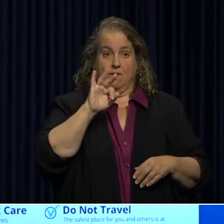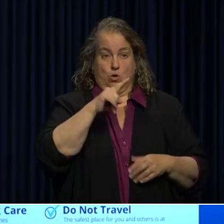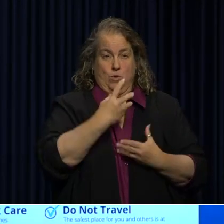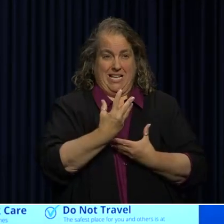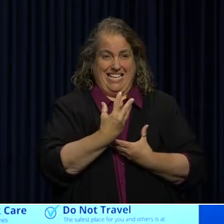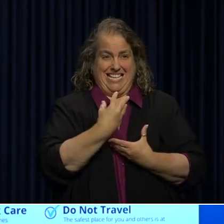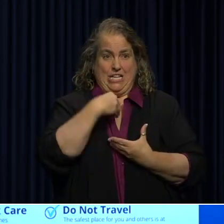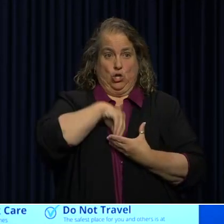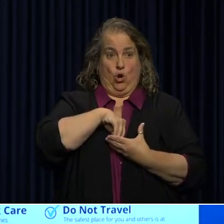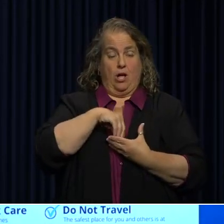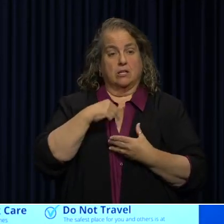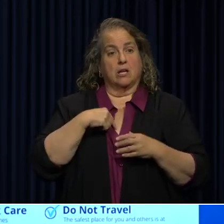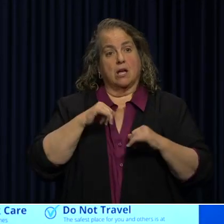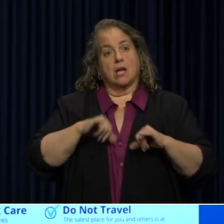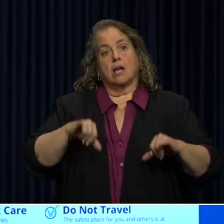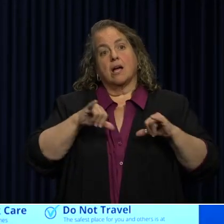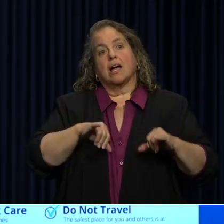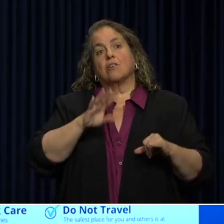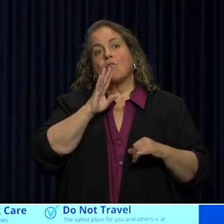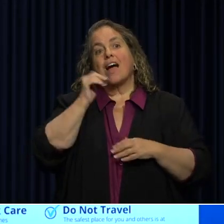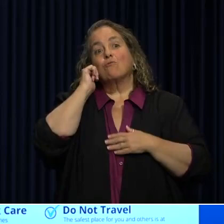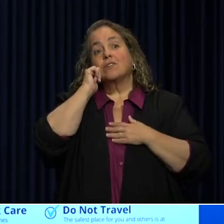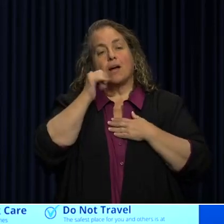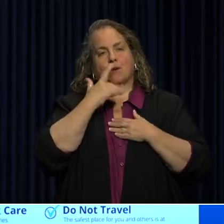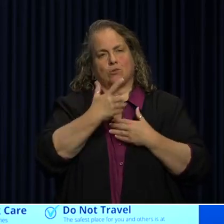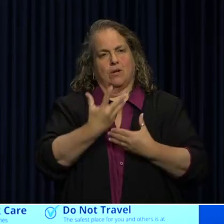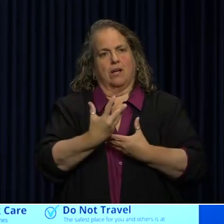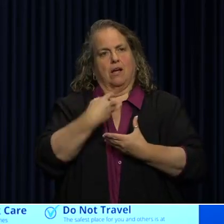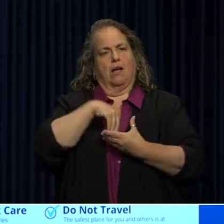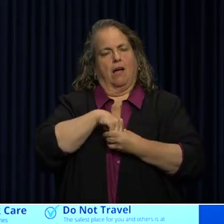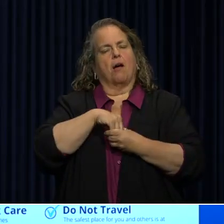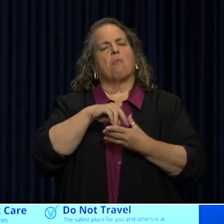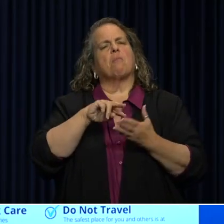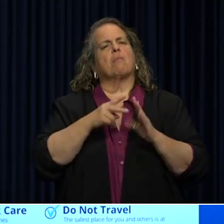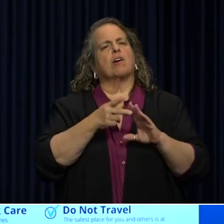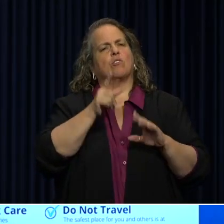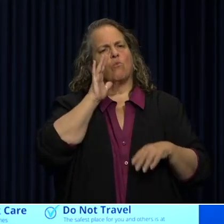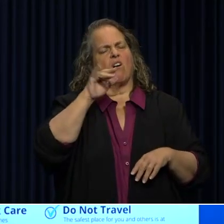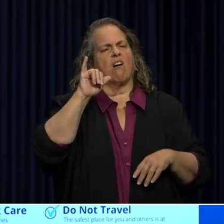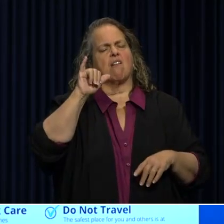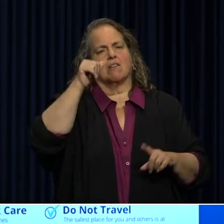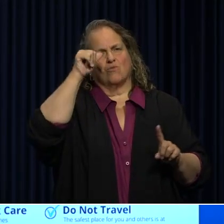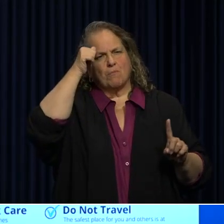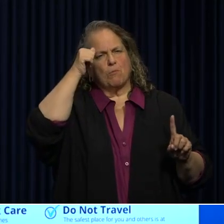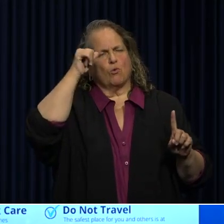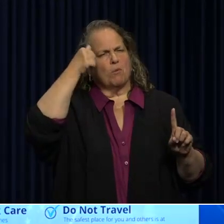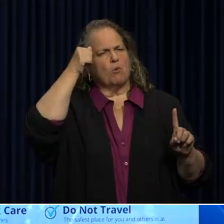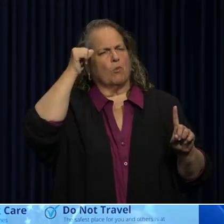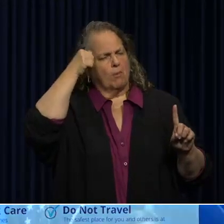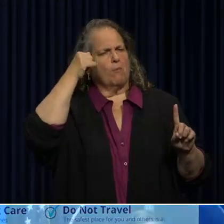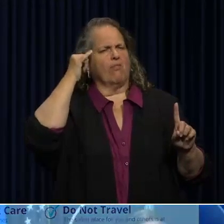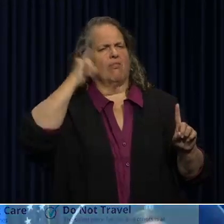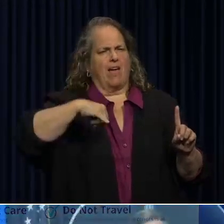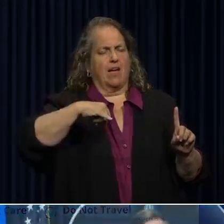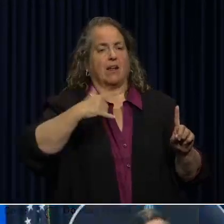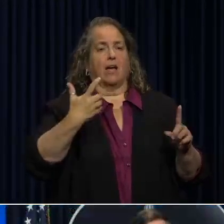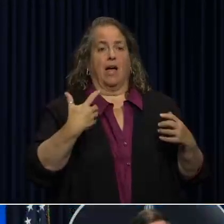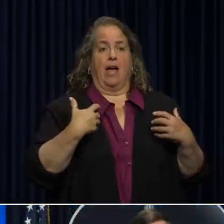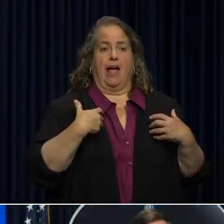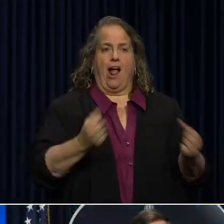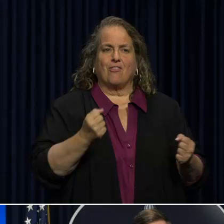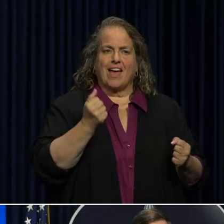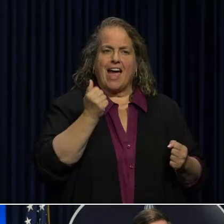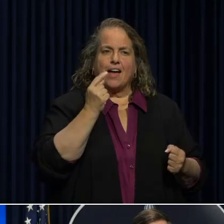of what we do, that it almost becomes muscle memory. That being healthy at home, we know is